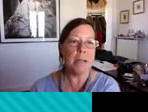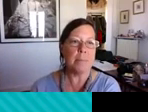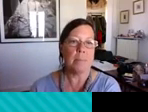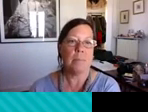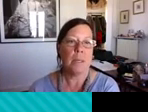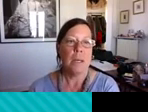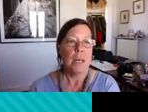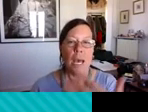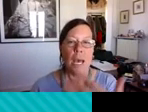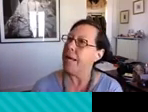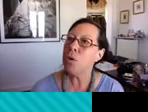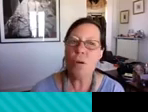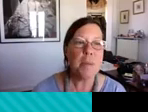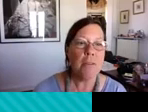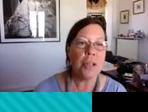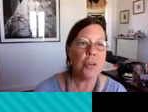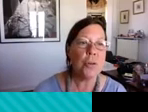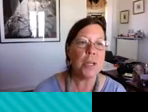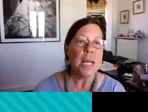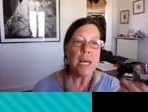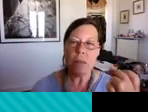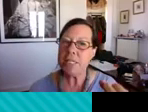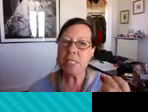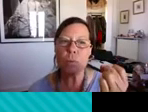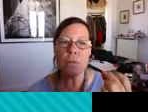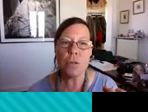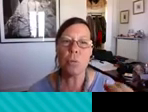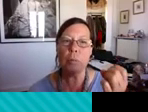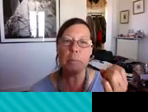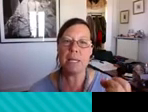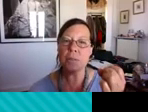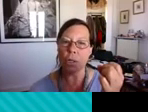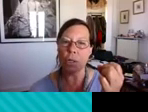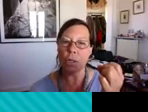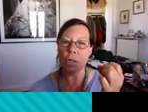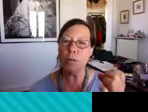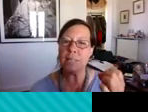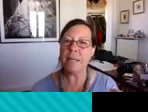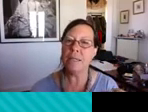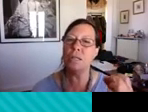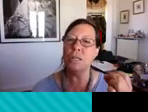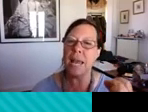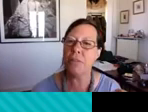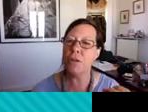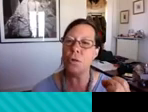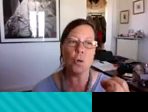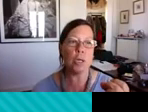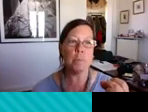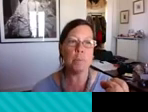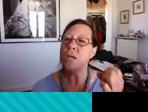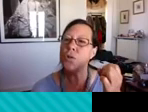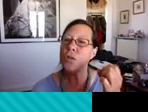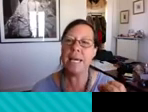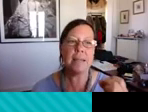the remedy. And a quote from the African Union, this review will be based on global technical and ethical